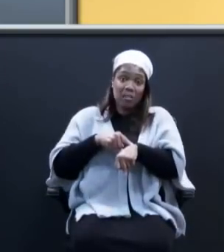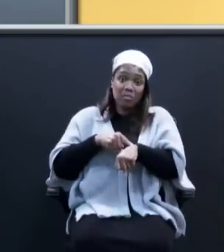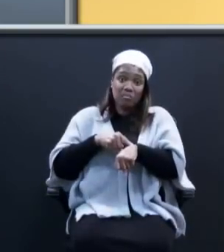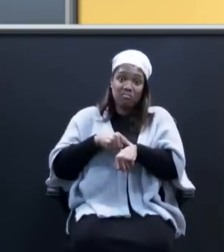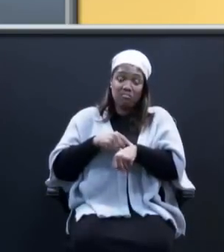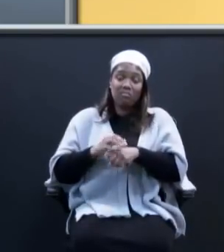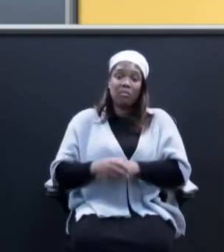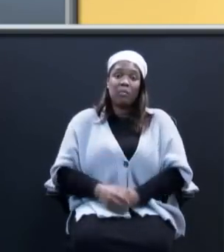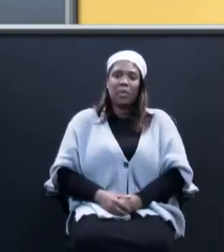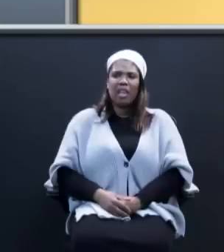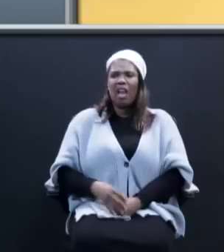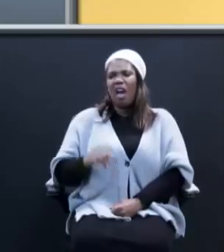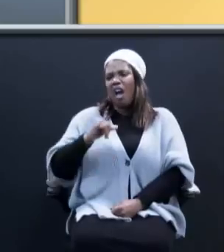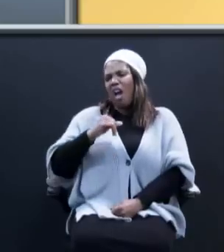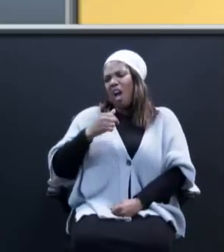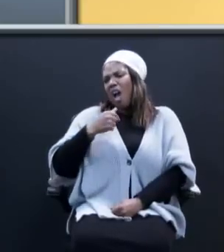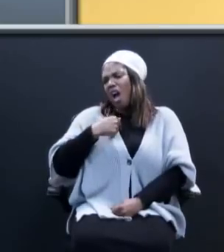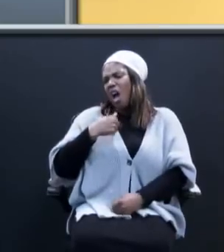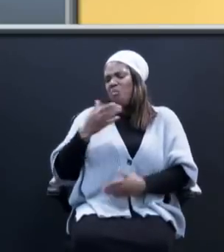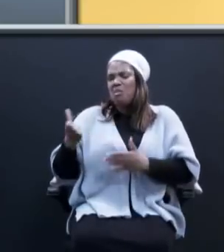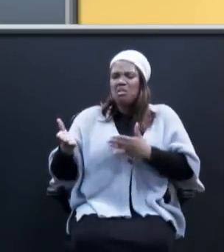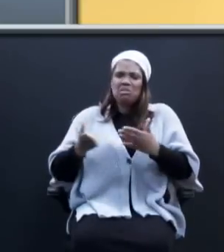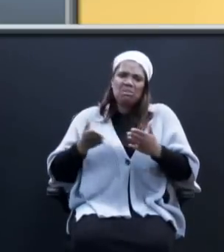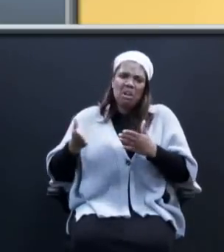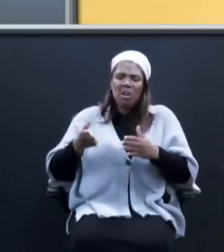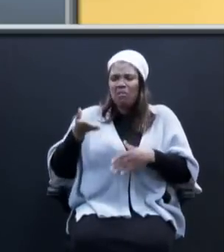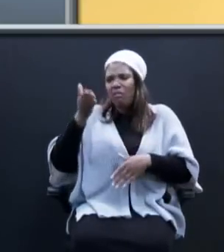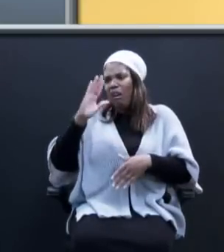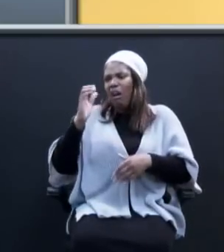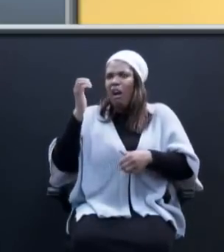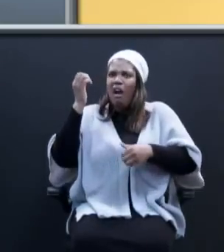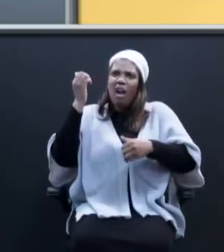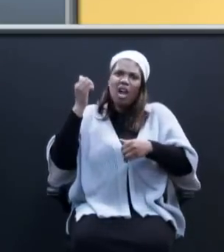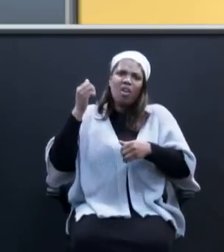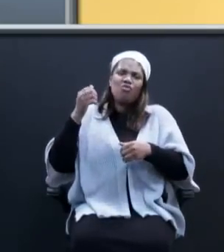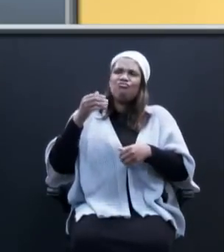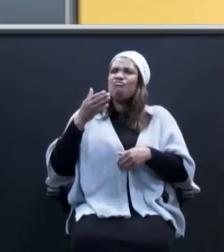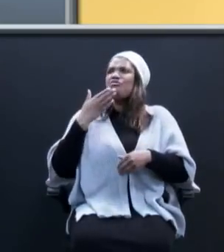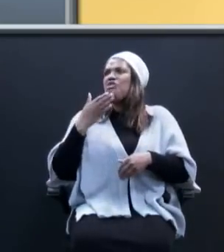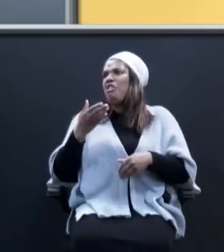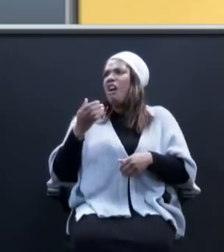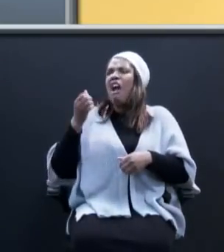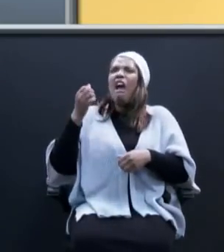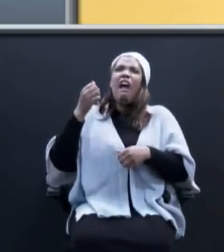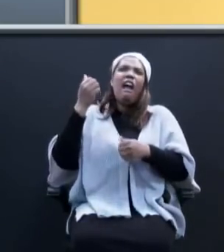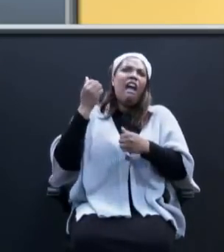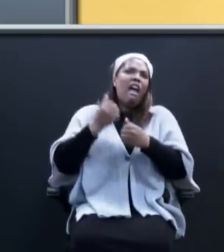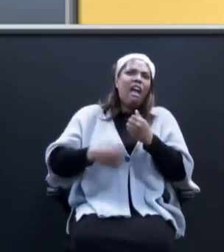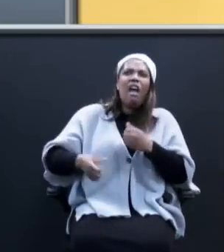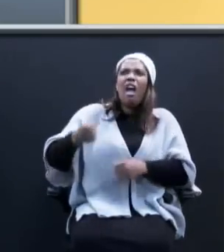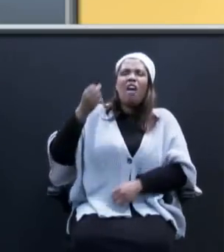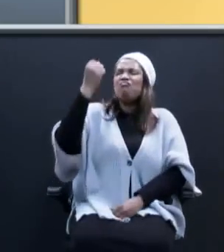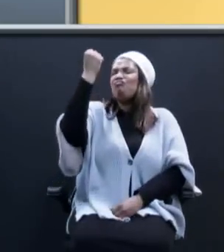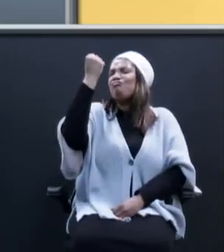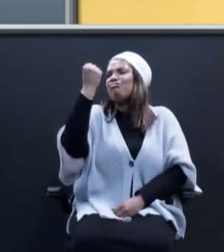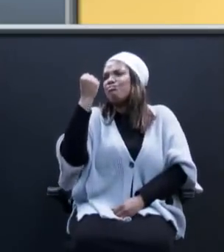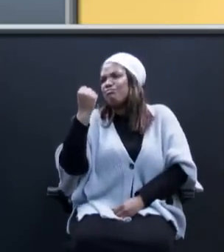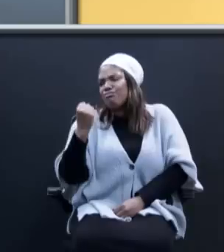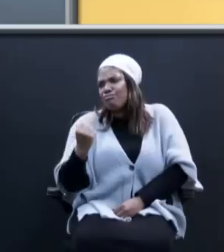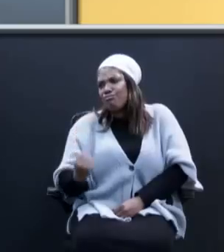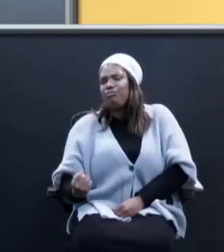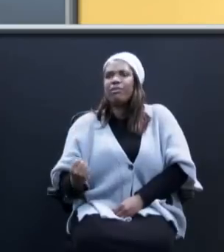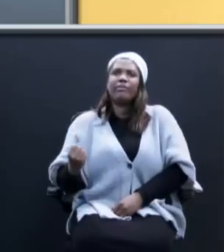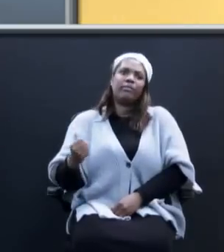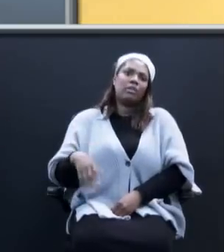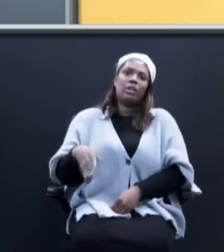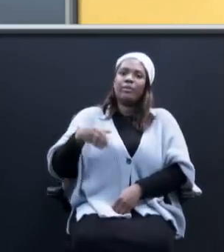Well, I'm going to serve God real good. I'm going to have a communion every Sabbath day. Every Sunday, not Sabbath day.